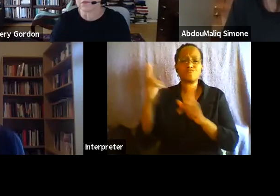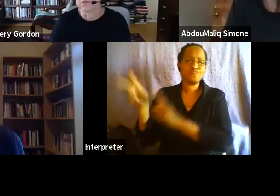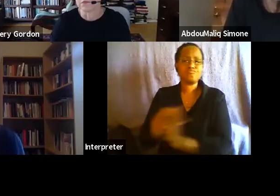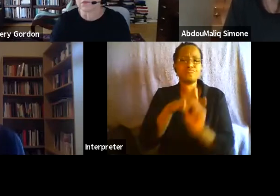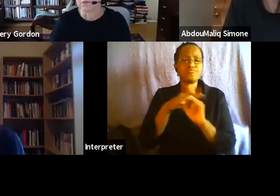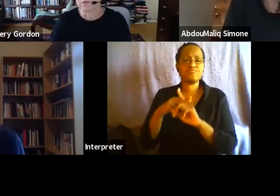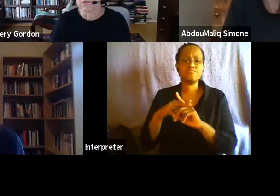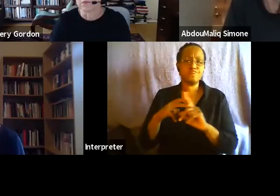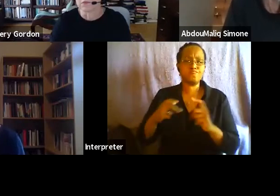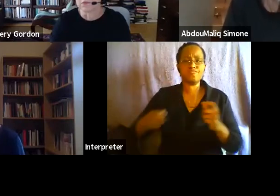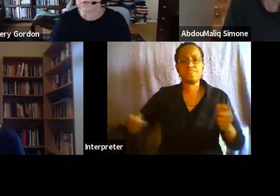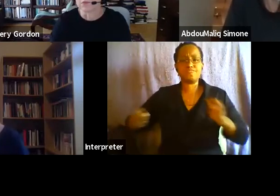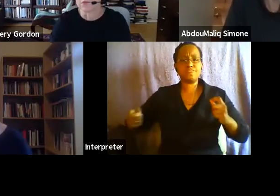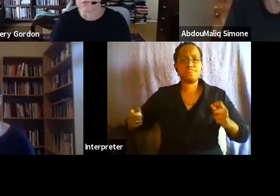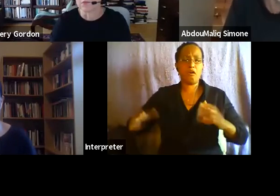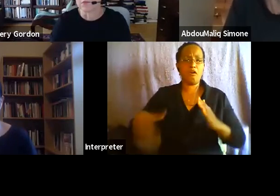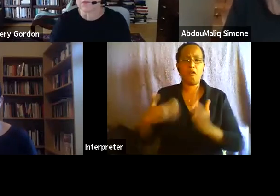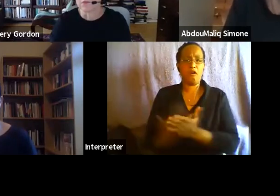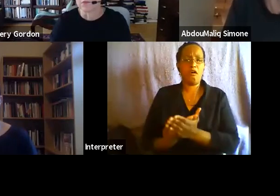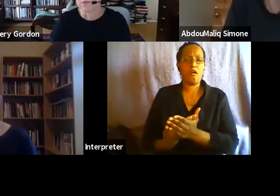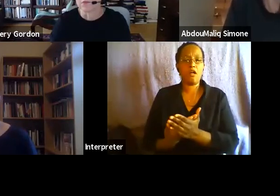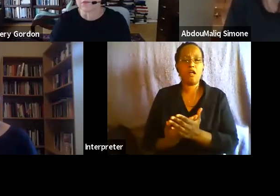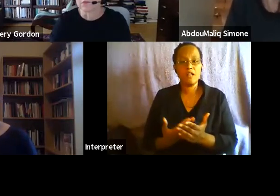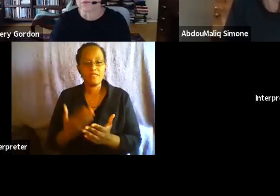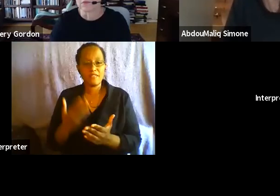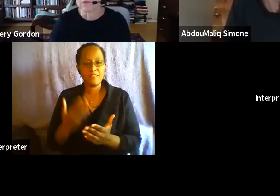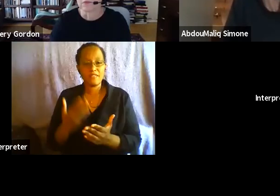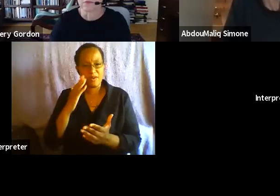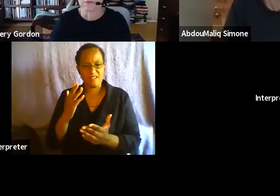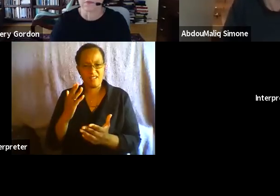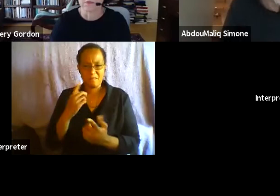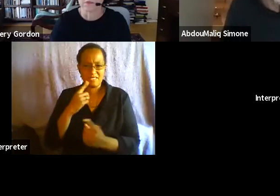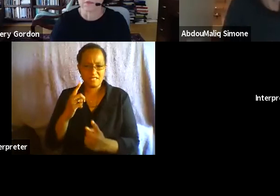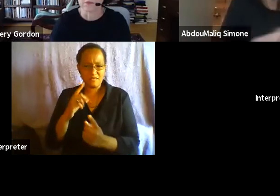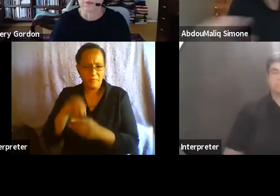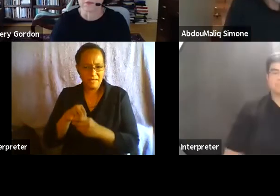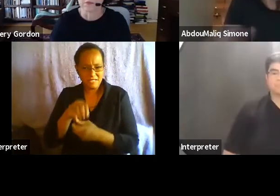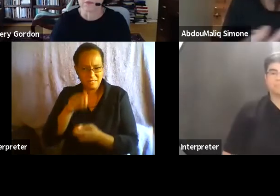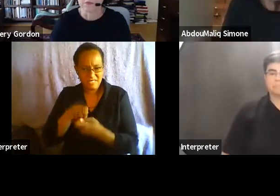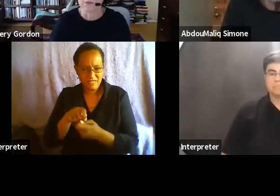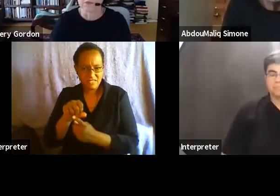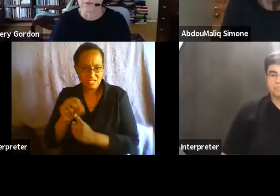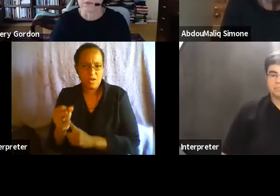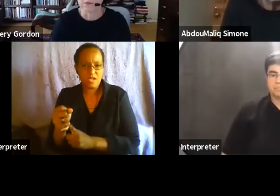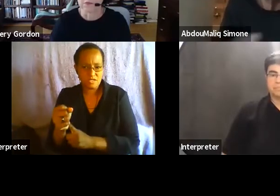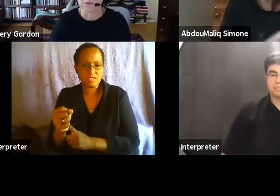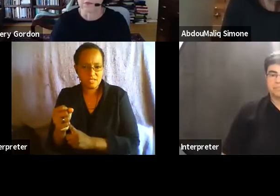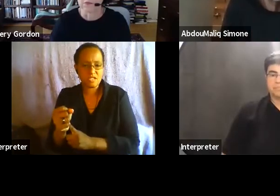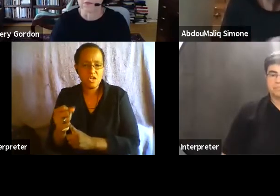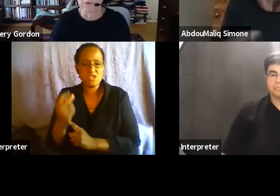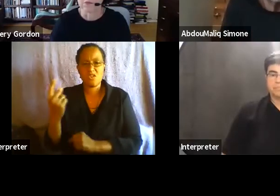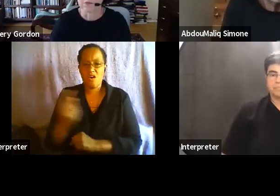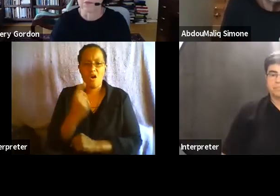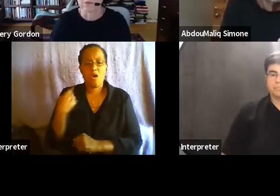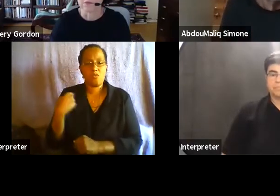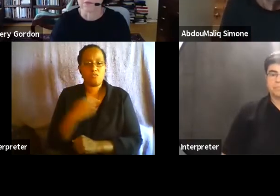is going to have traction within very singular situations. So, it's always in this process of attempting to